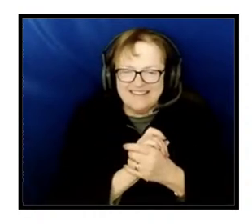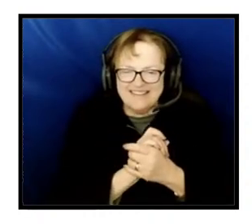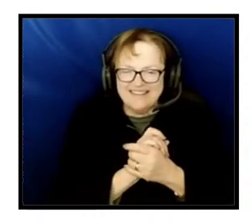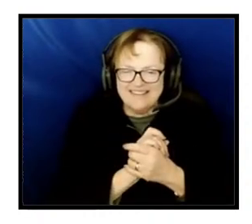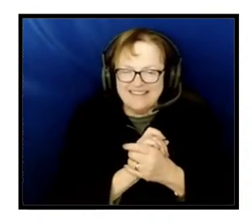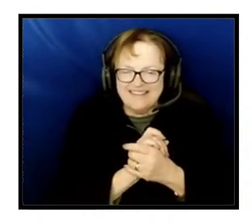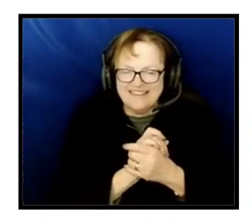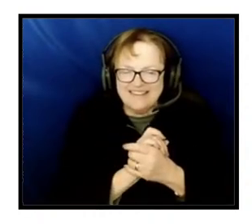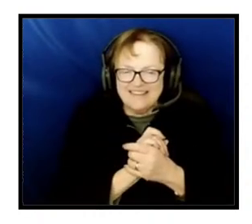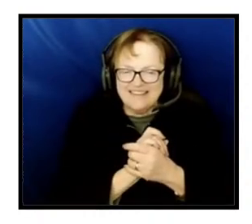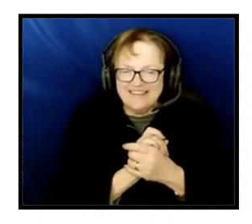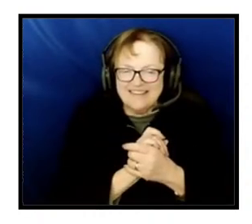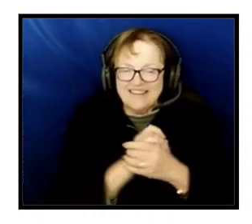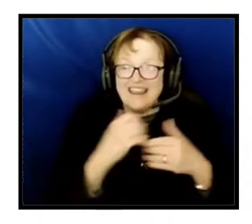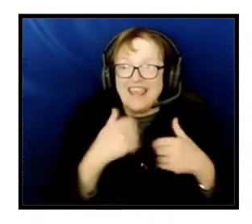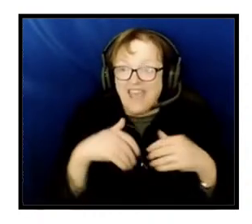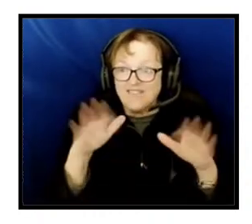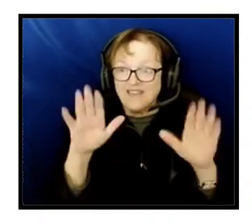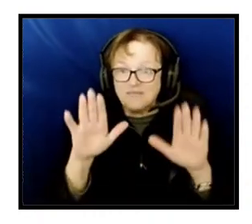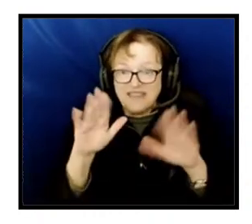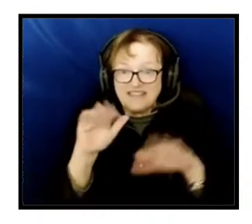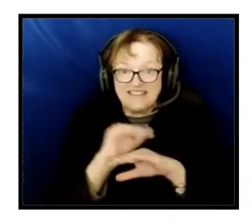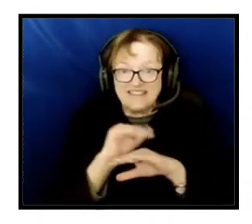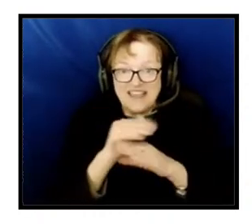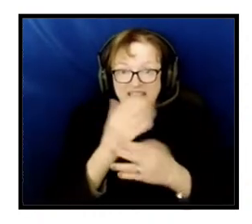Have an amazing night.